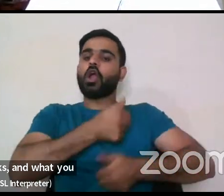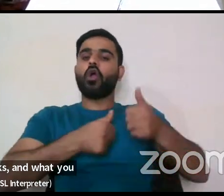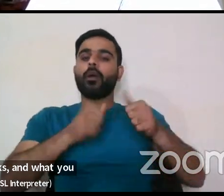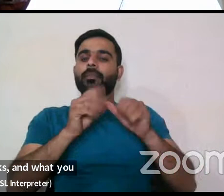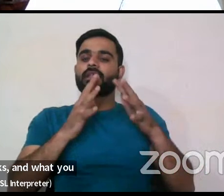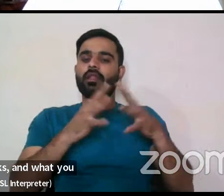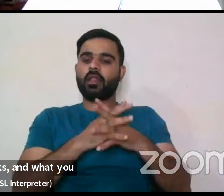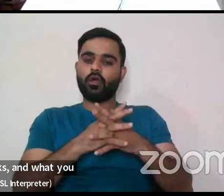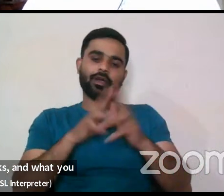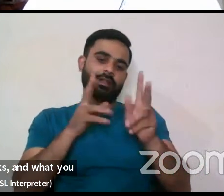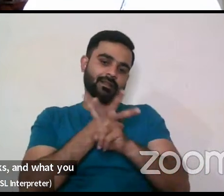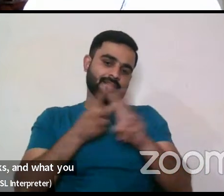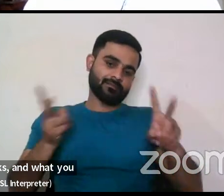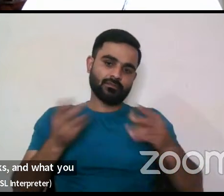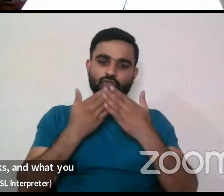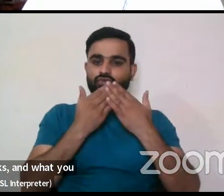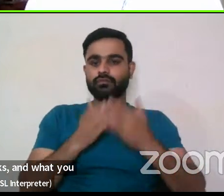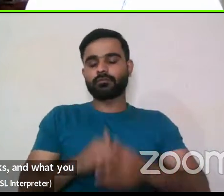and policy.